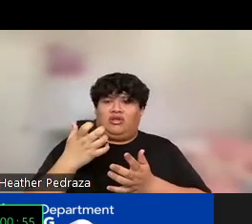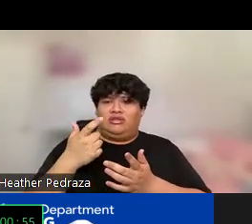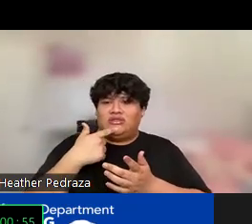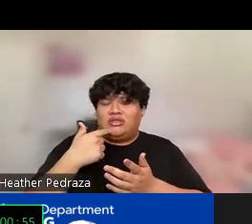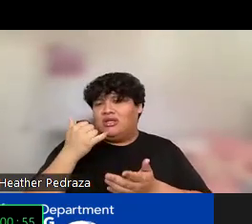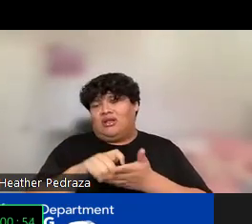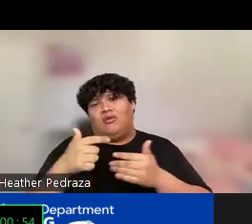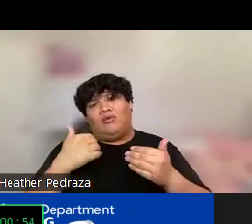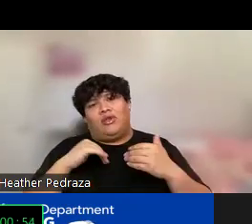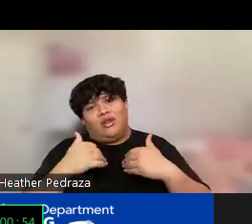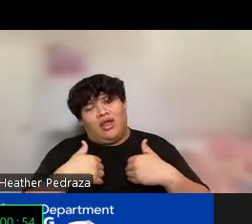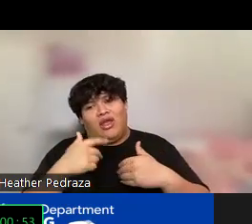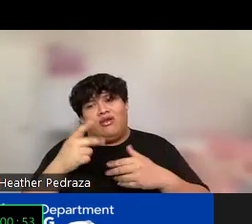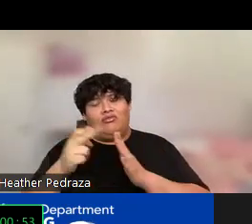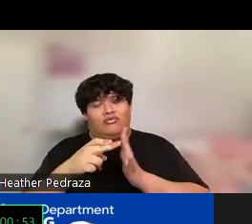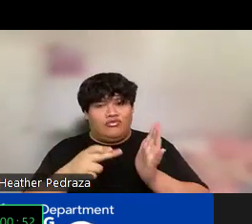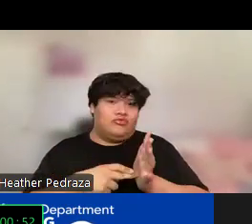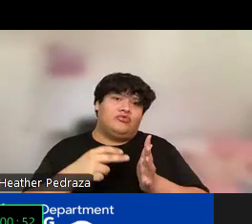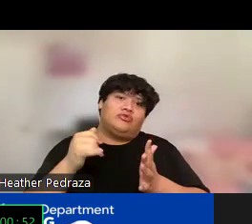we have in the regulations